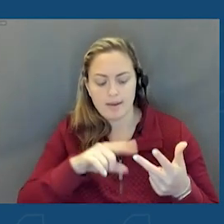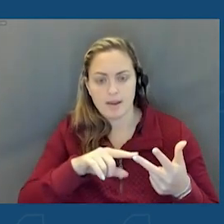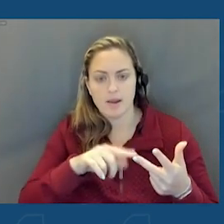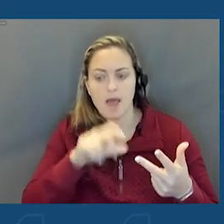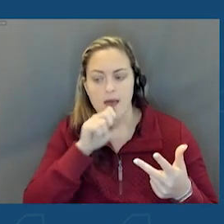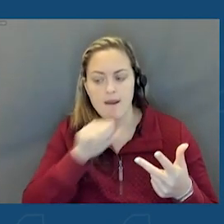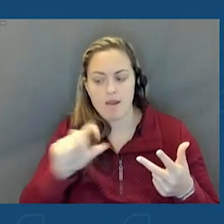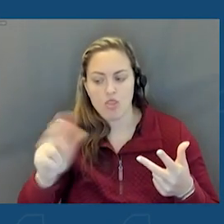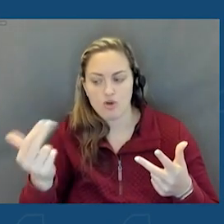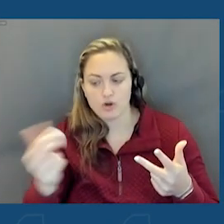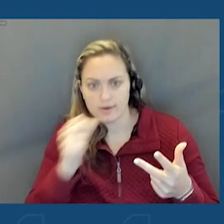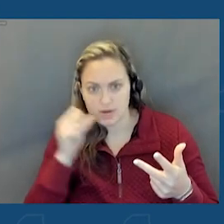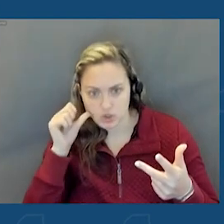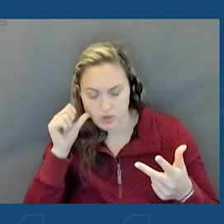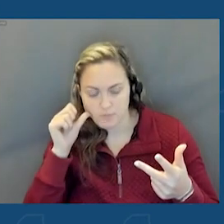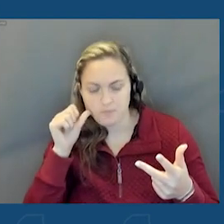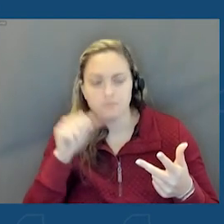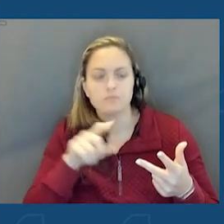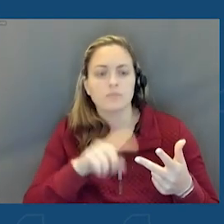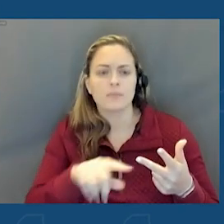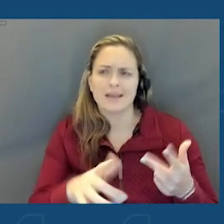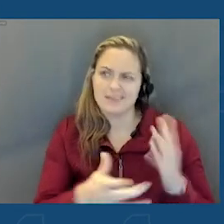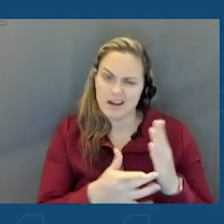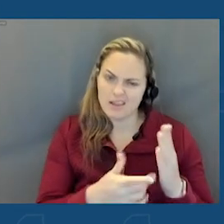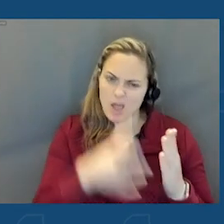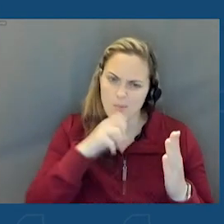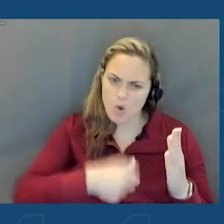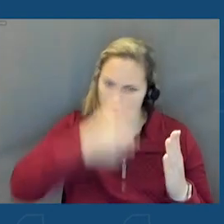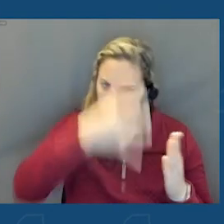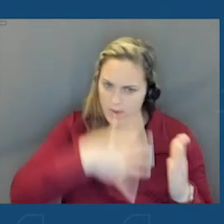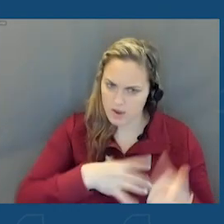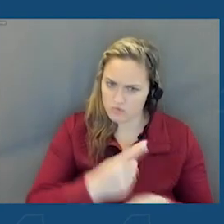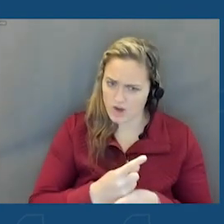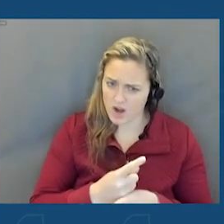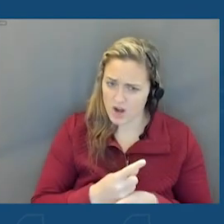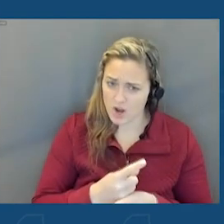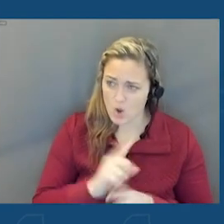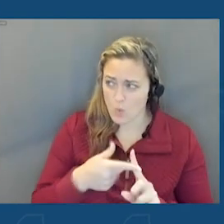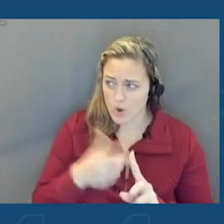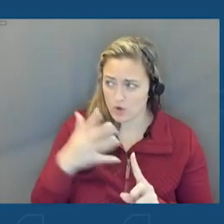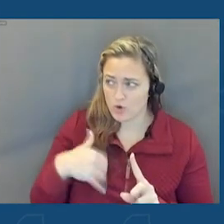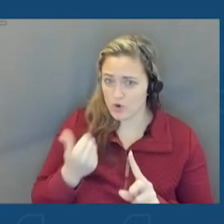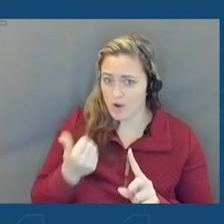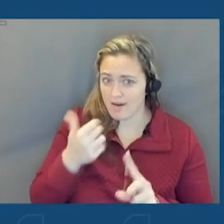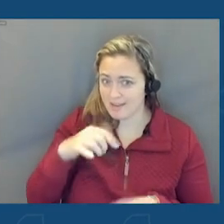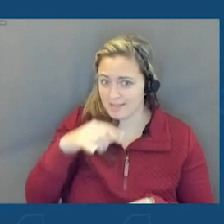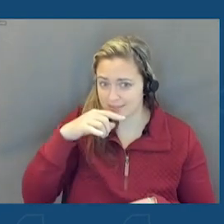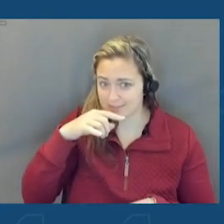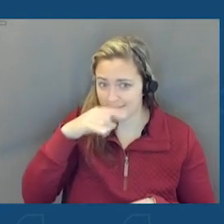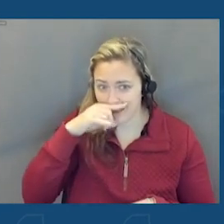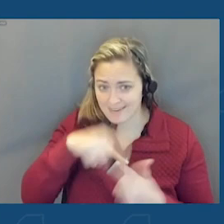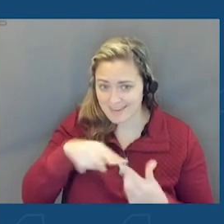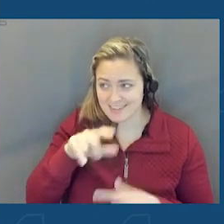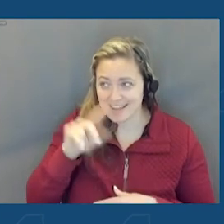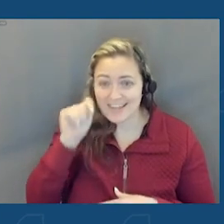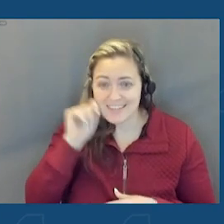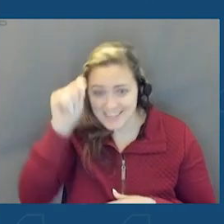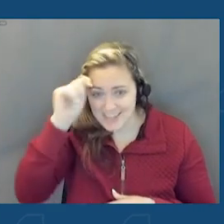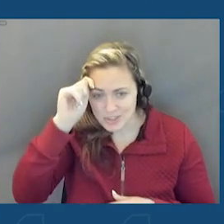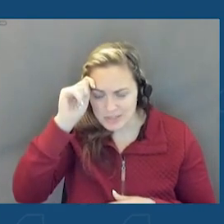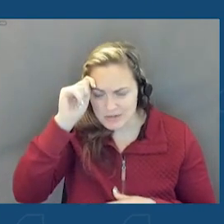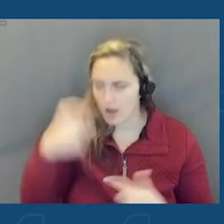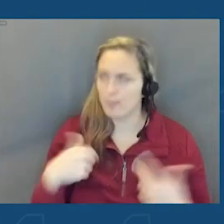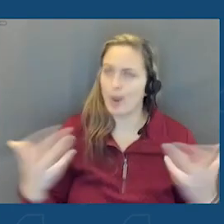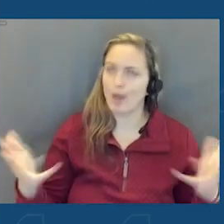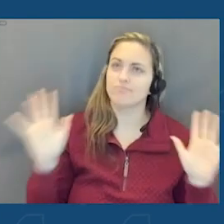and I said, you know, that makes me technically an old man now, right? Your youngest is a teenager, you're old, and I get it. I am. It's done. I'm done. But